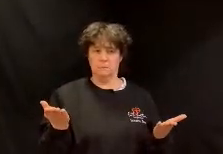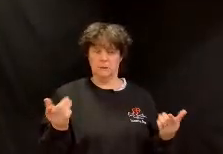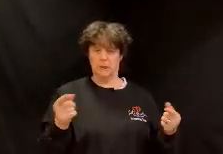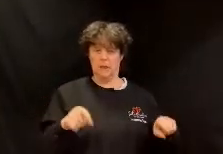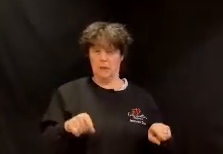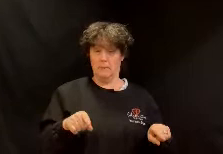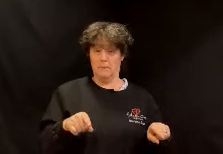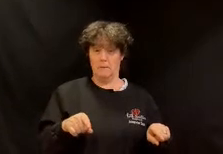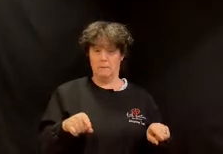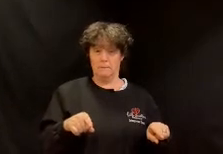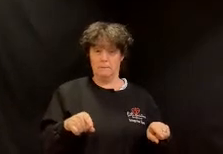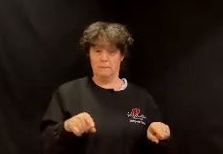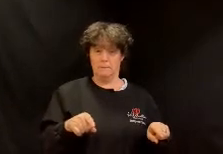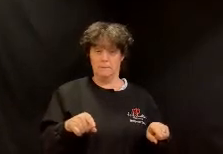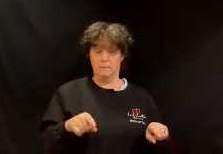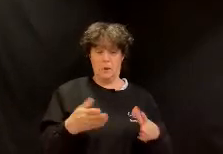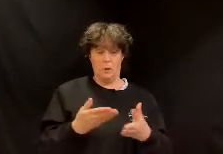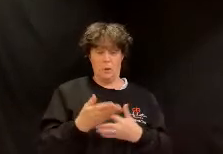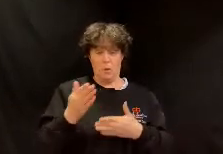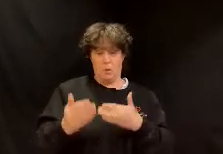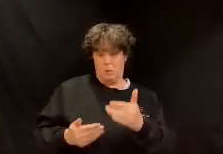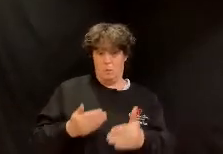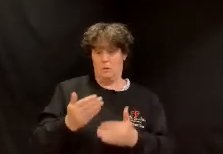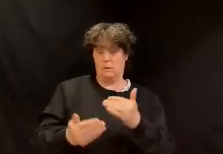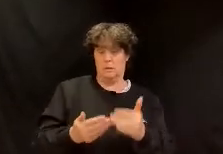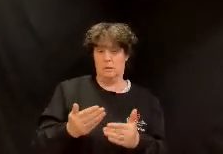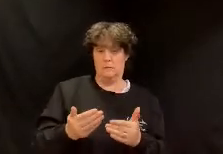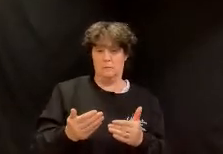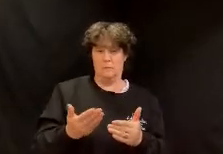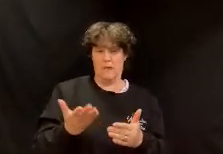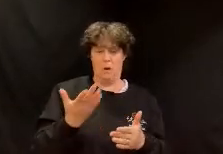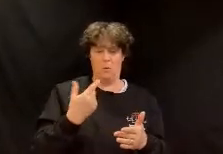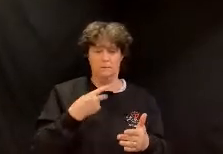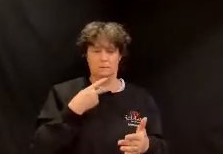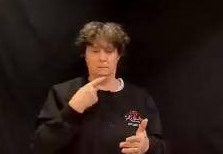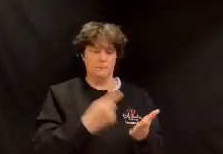in this process, and I want to touch on them.